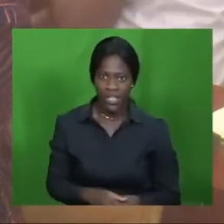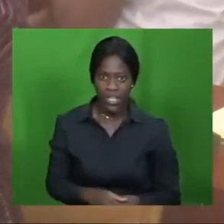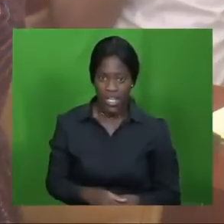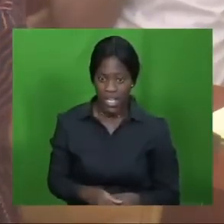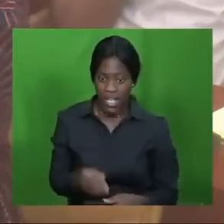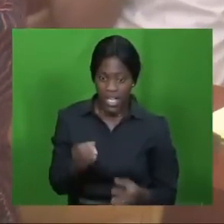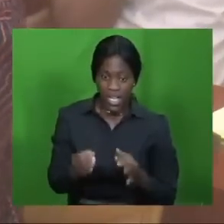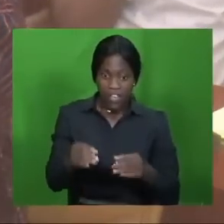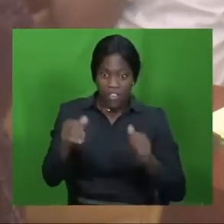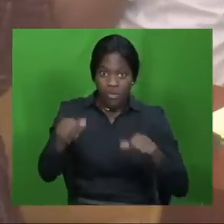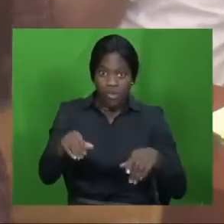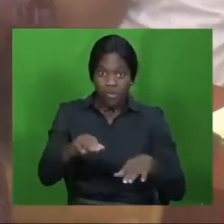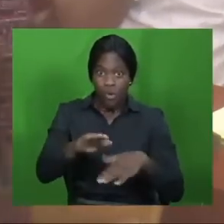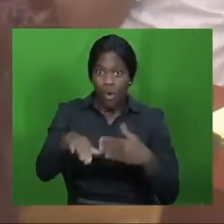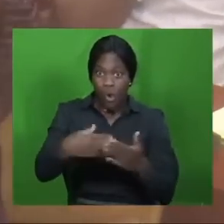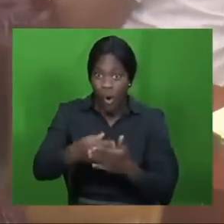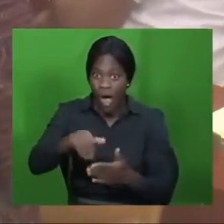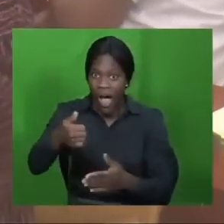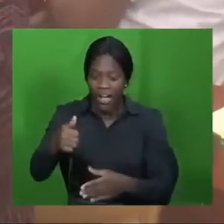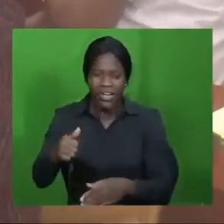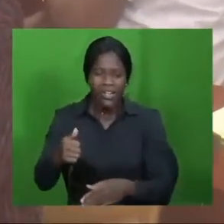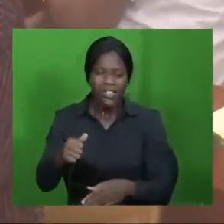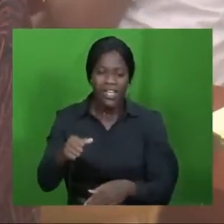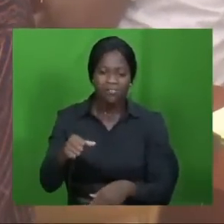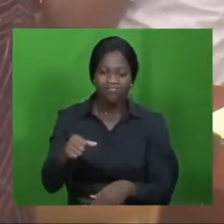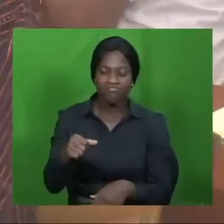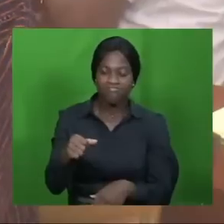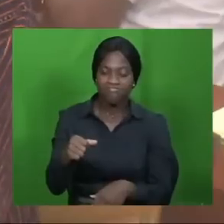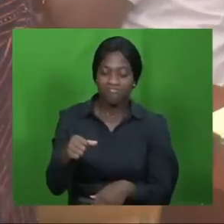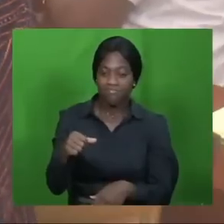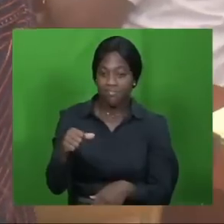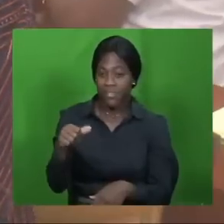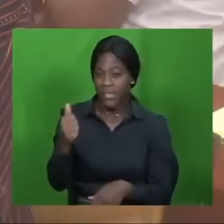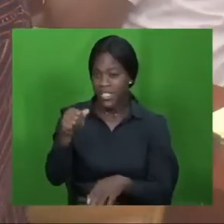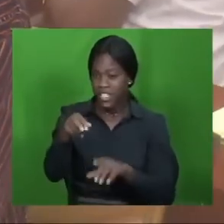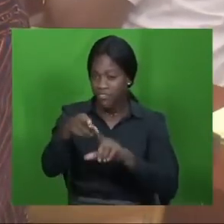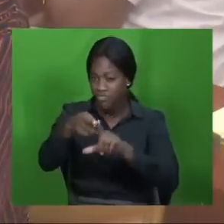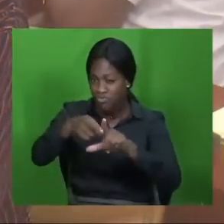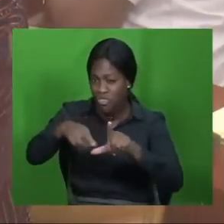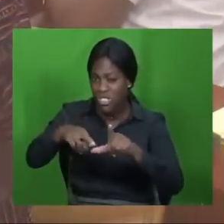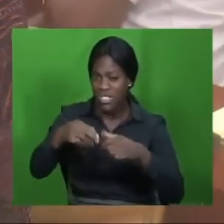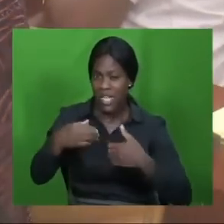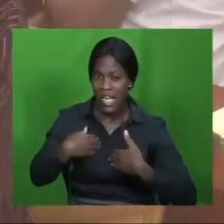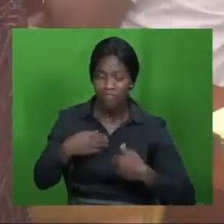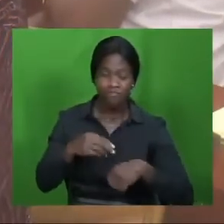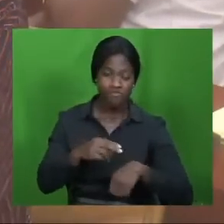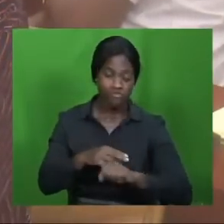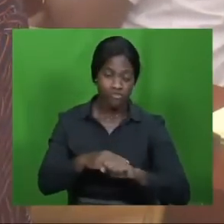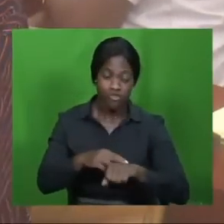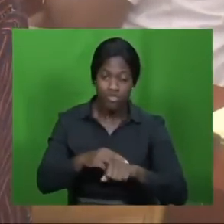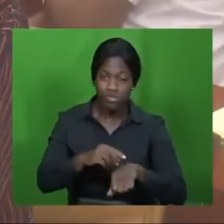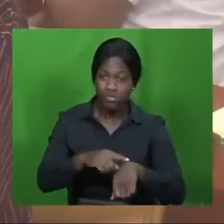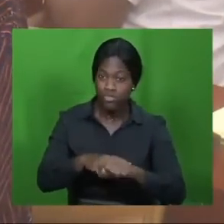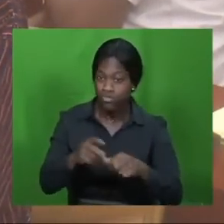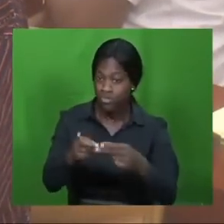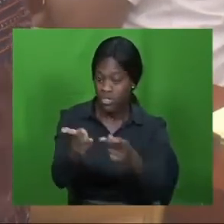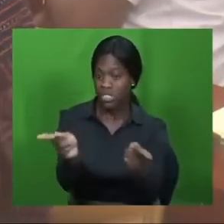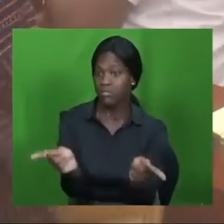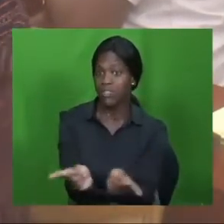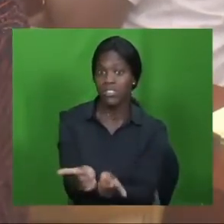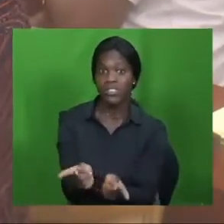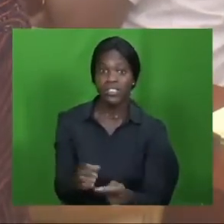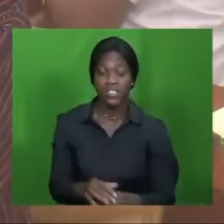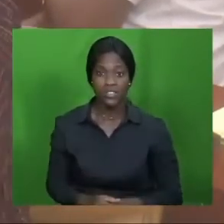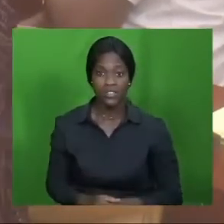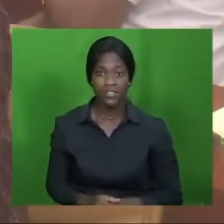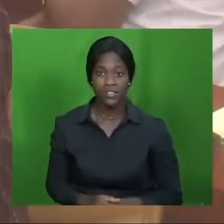10 original regions, have a sports stadium befitting the name of the country as a star footballing nation of Africa